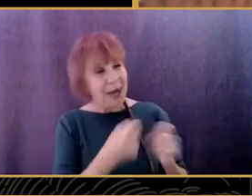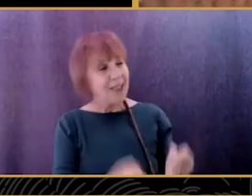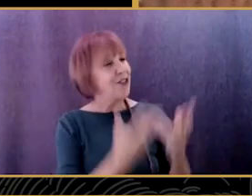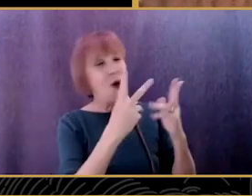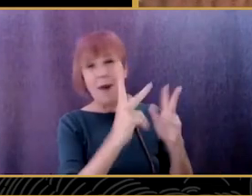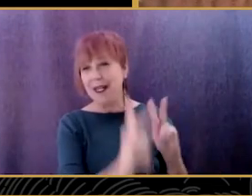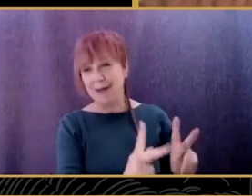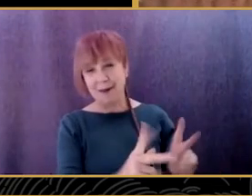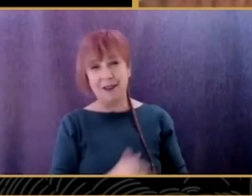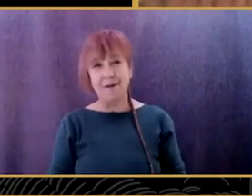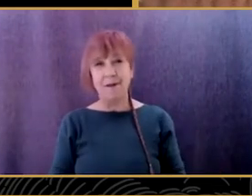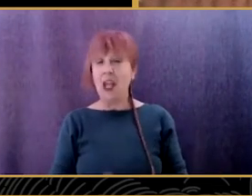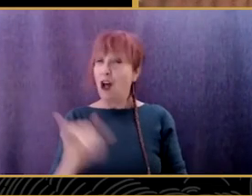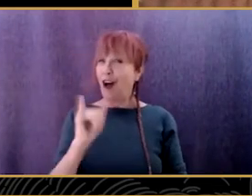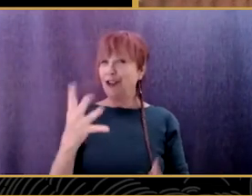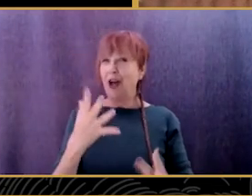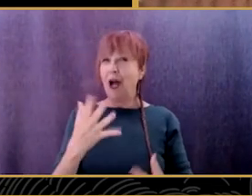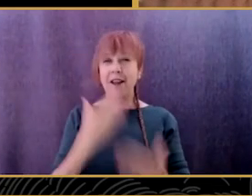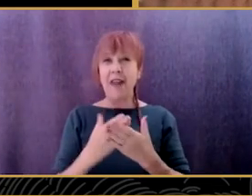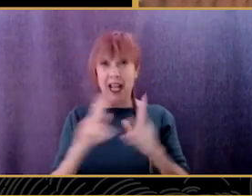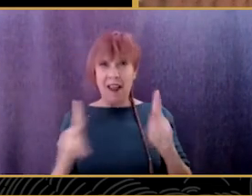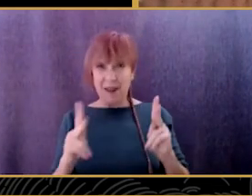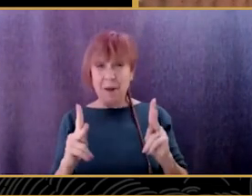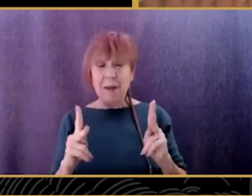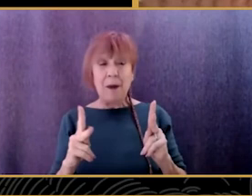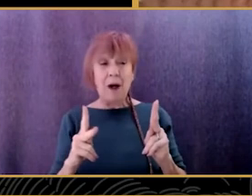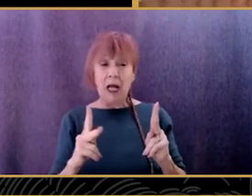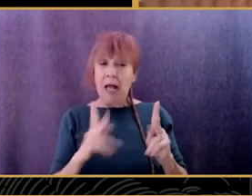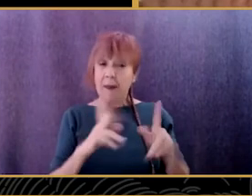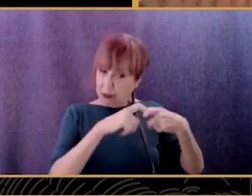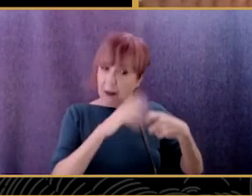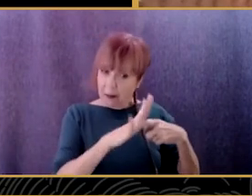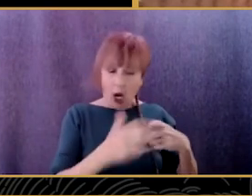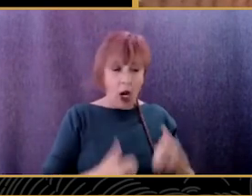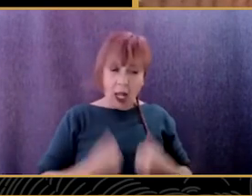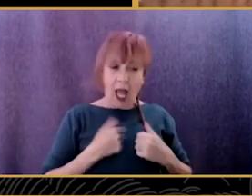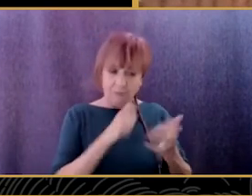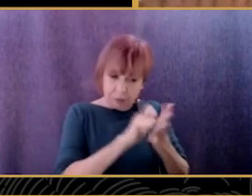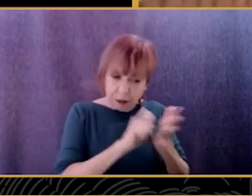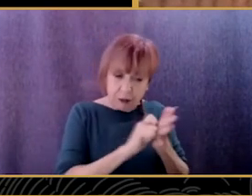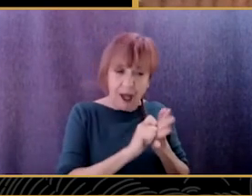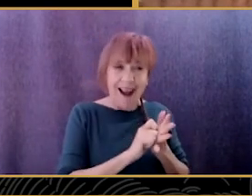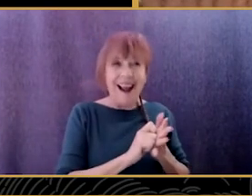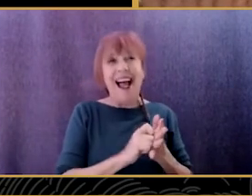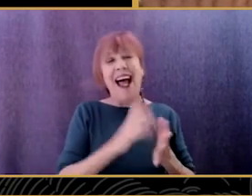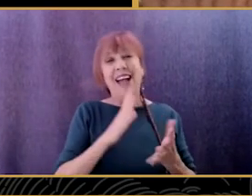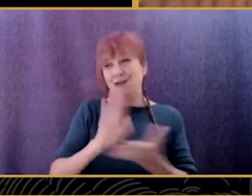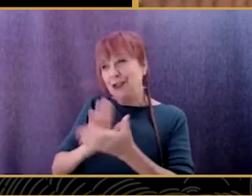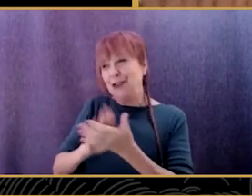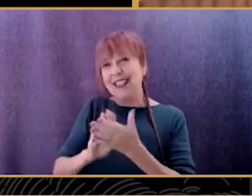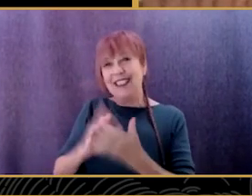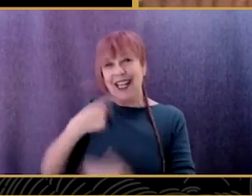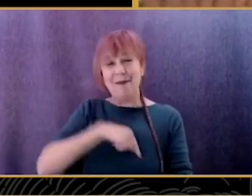many lives I'd also like to thank the people Who took time out from their storied And productive writing lives To